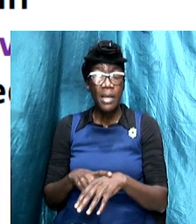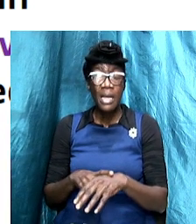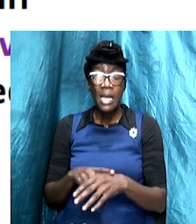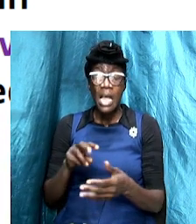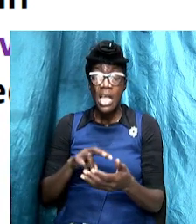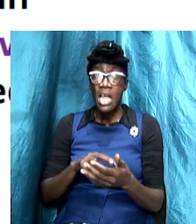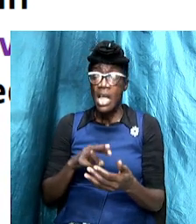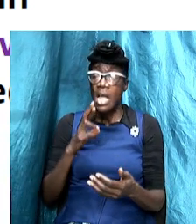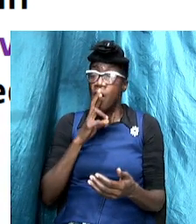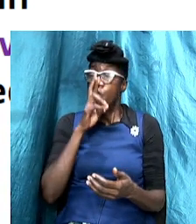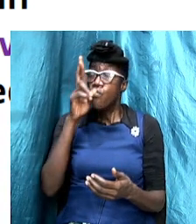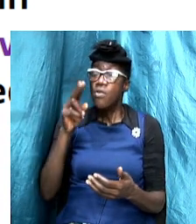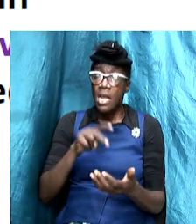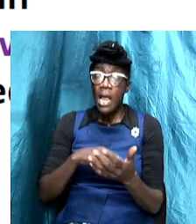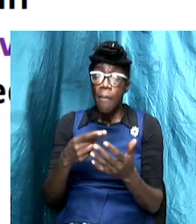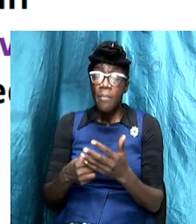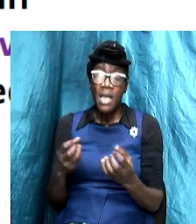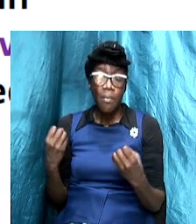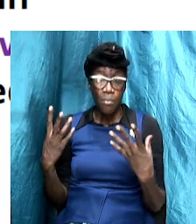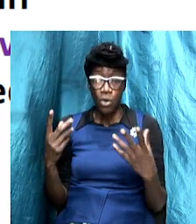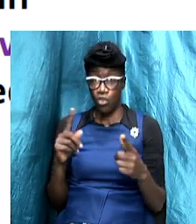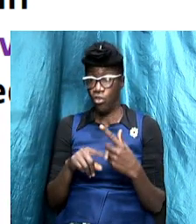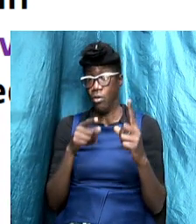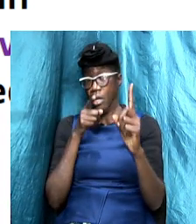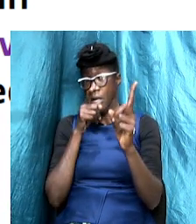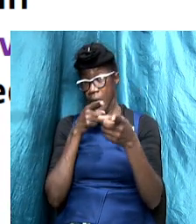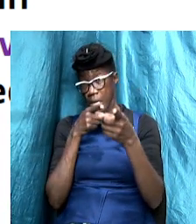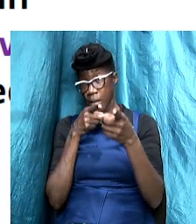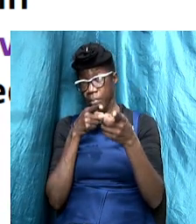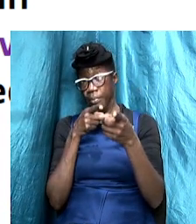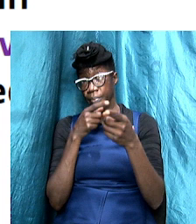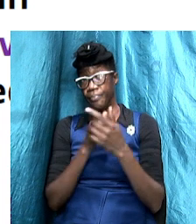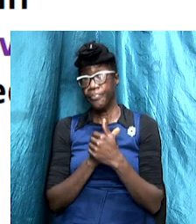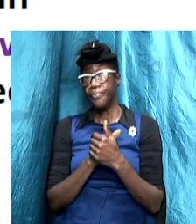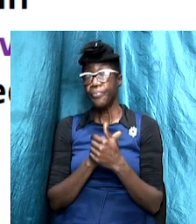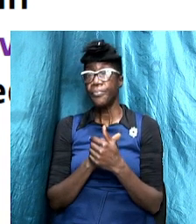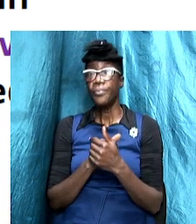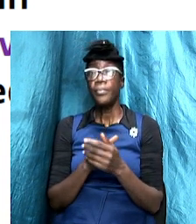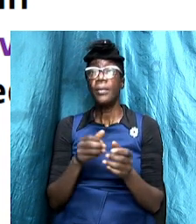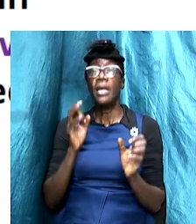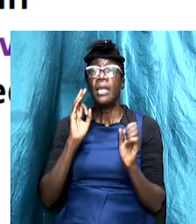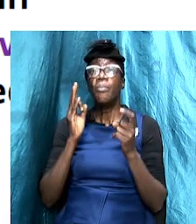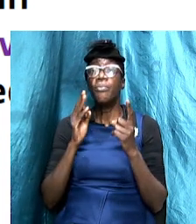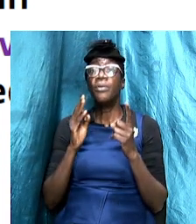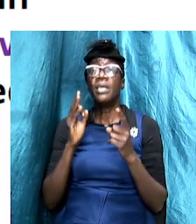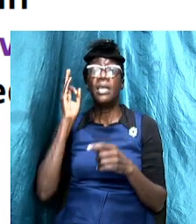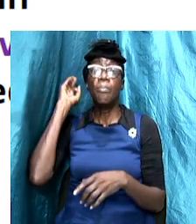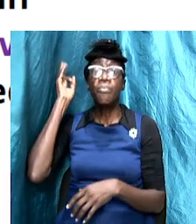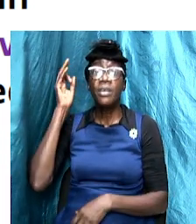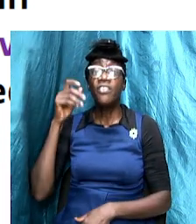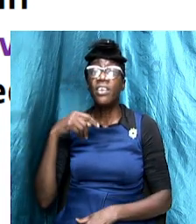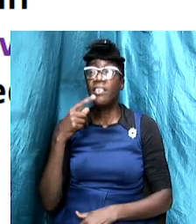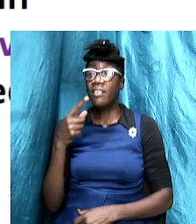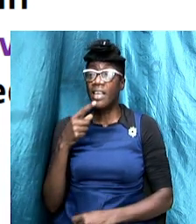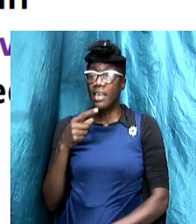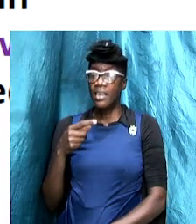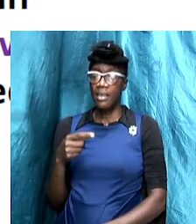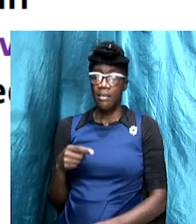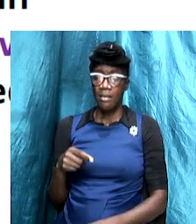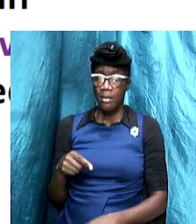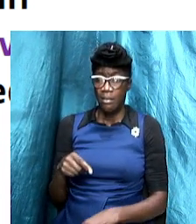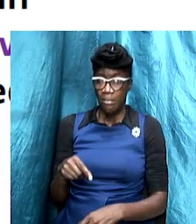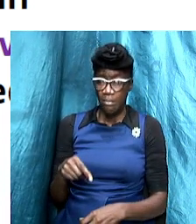me as a child of God. A preacher preached a message one time. He said, look here, a limp walk with